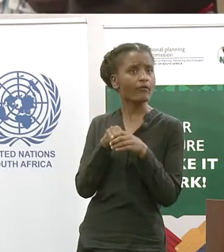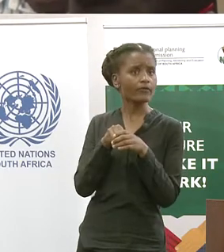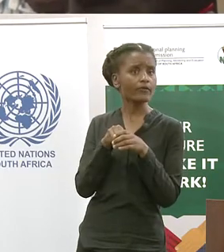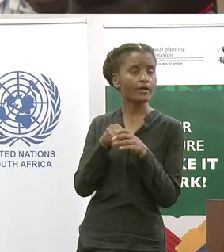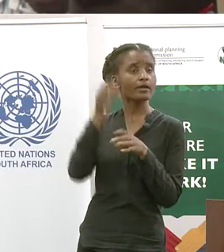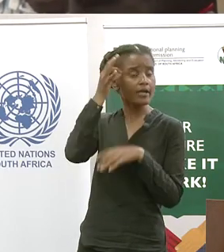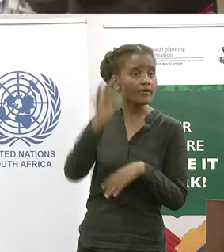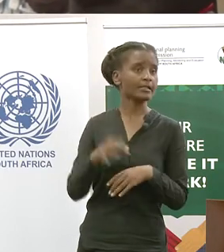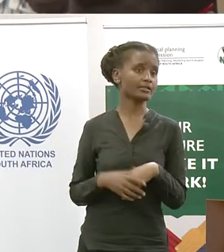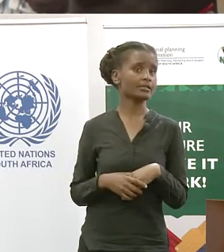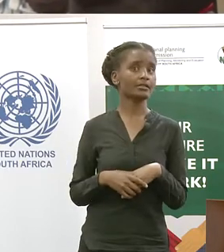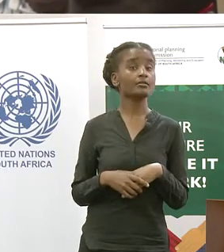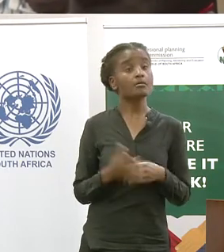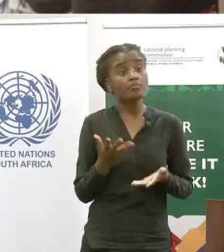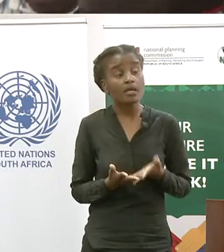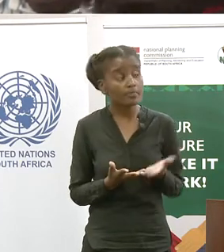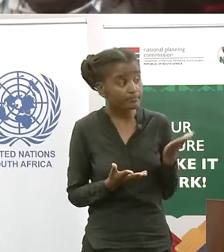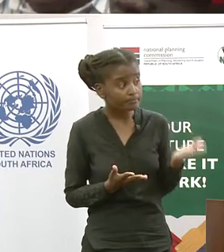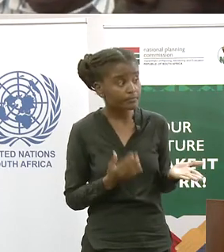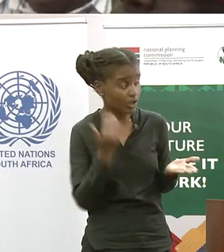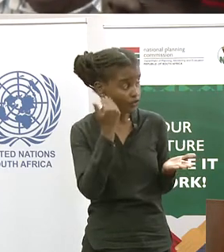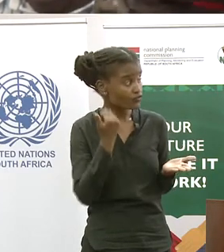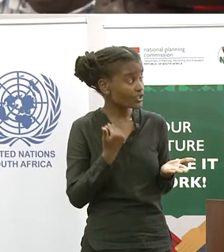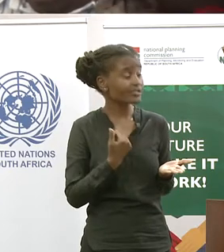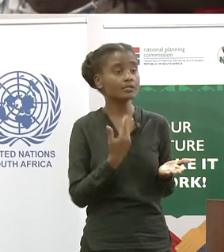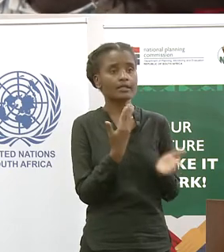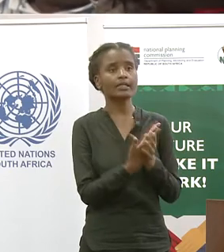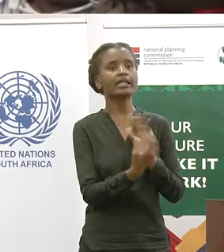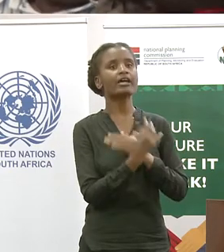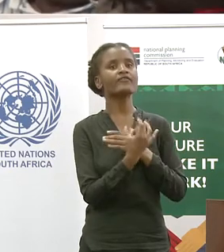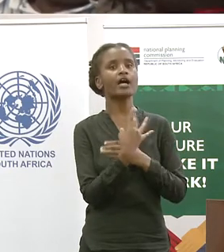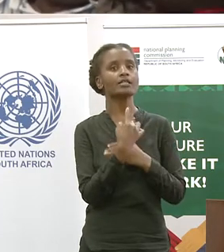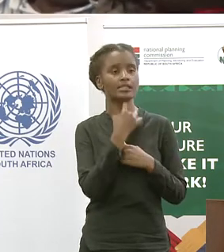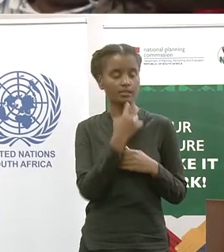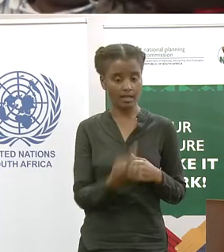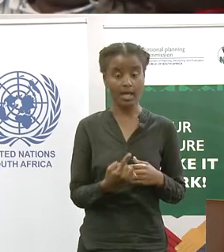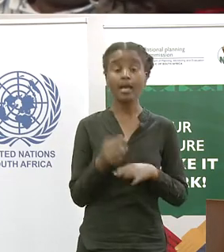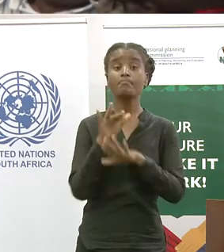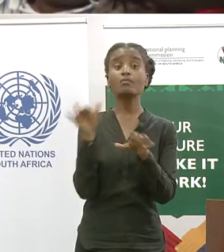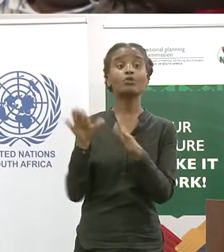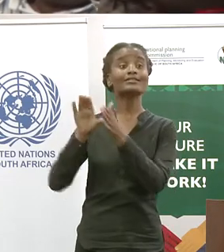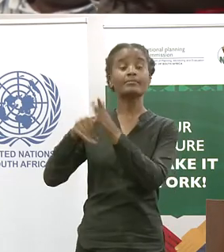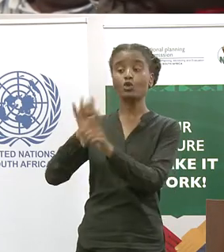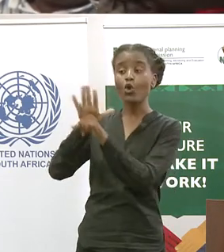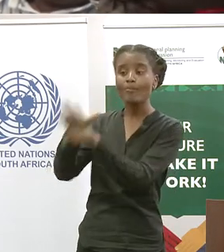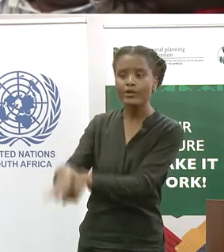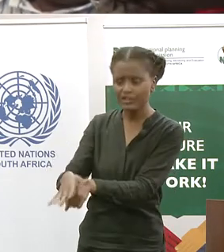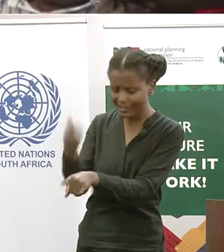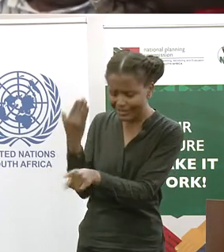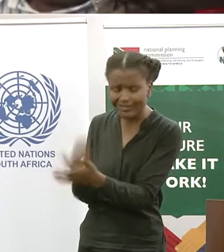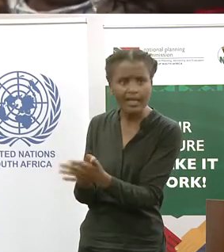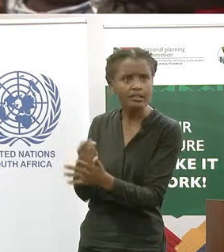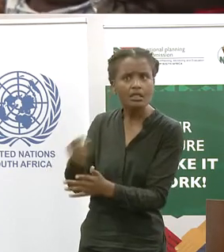justice. Perhaps you must advise when you close, how do we criminalize the oppression of people with disabilities? Because where do we